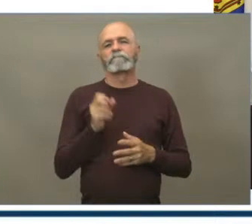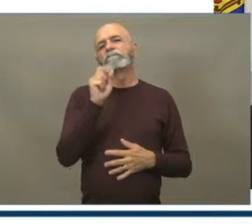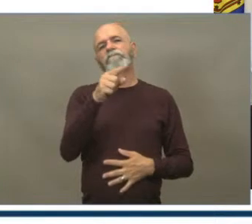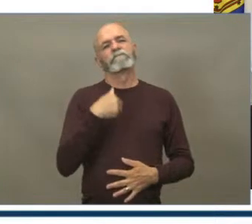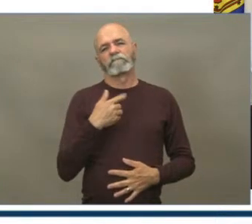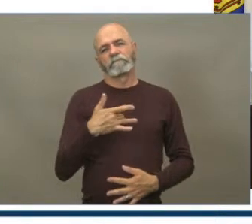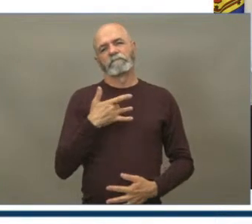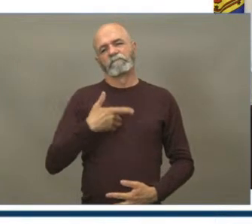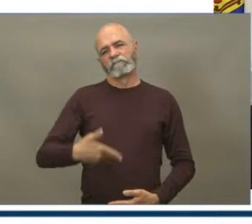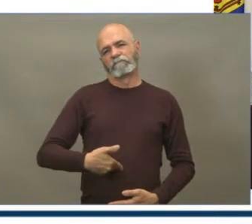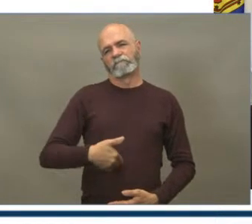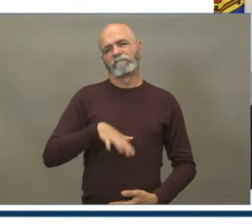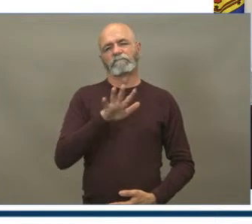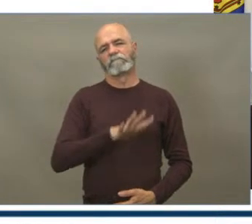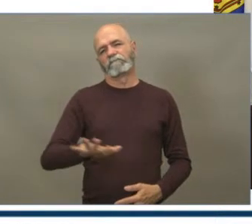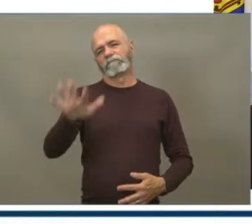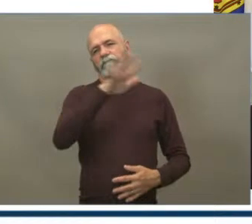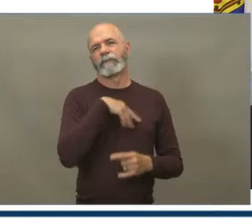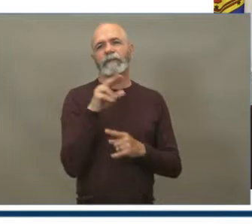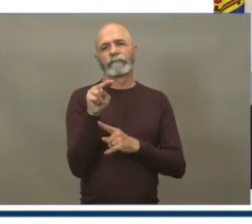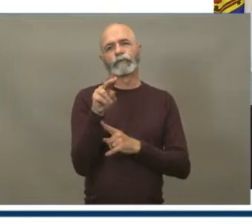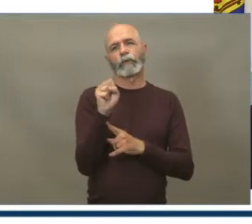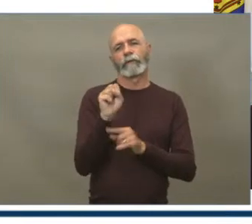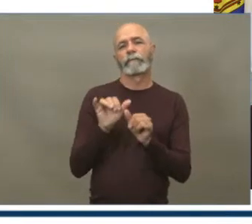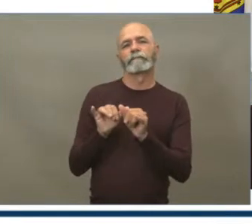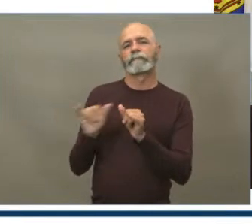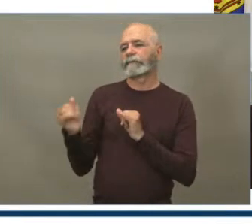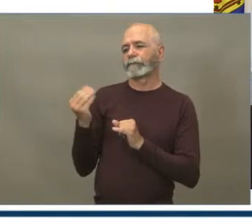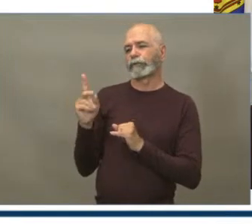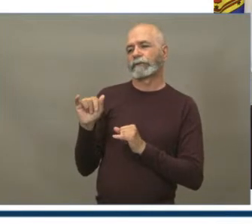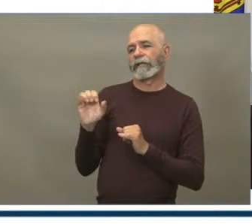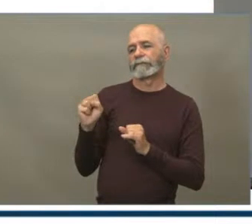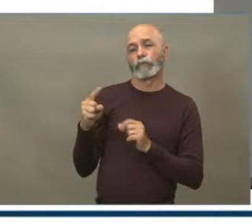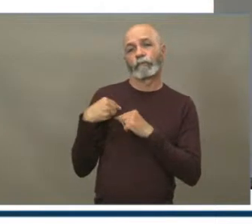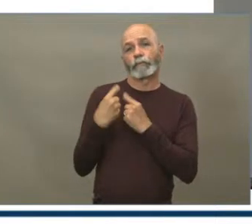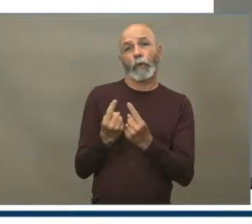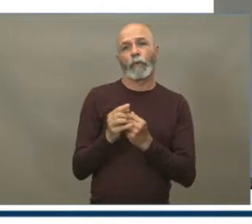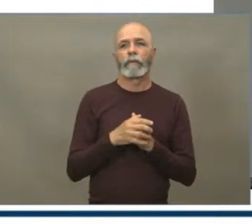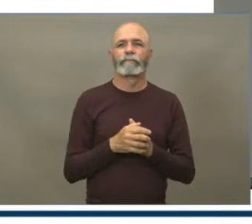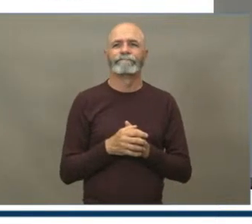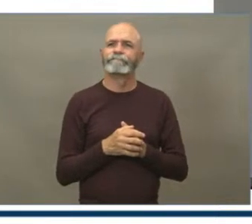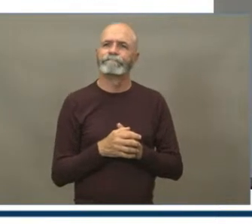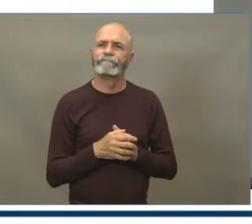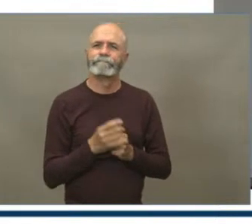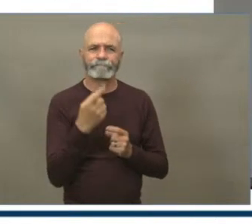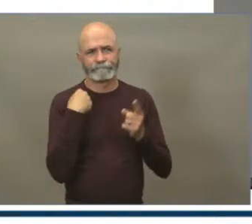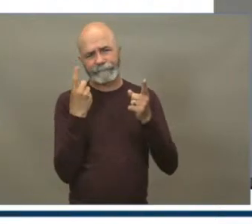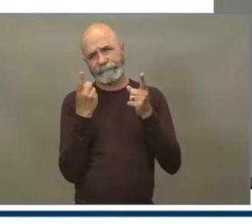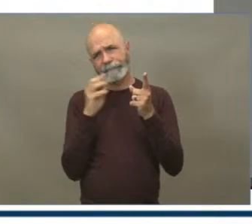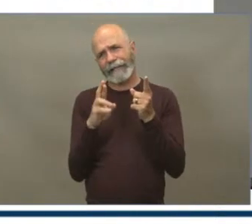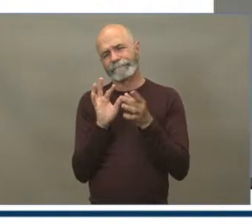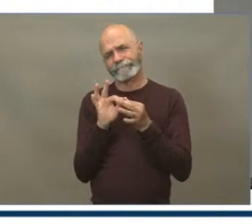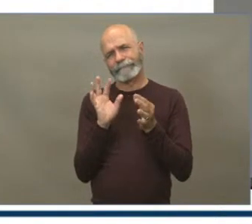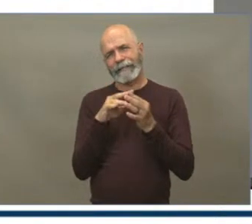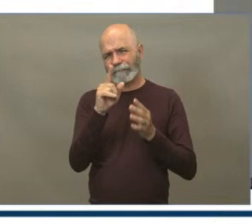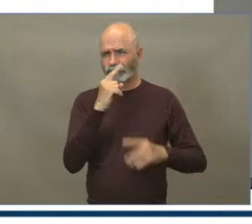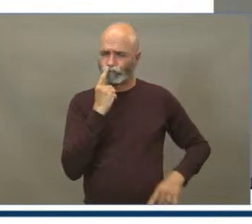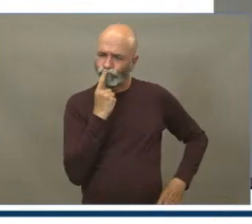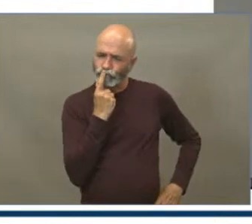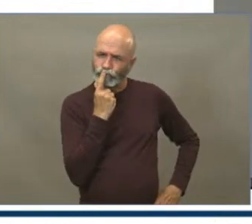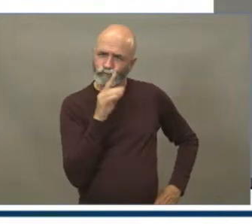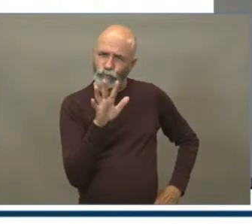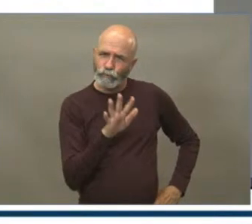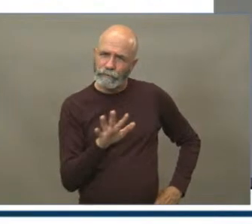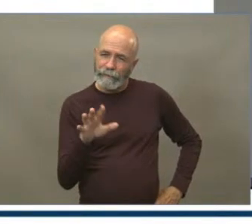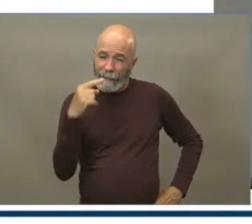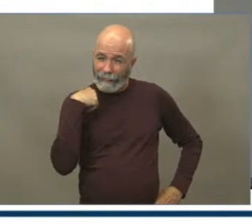actually isolating right now because of COVID? A few days ago, we were up, and I think it was about 8,000. I don't have a current number